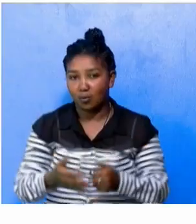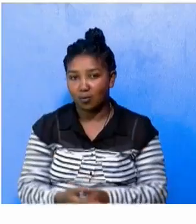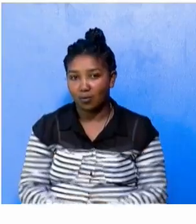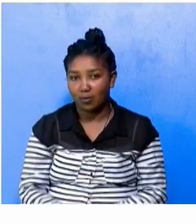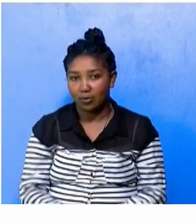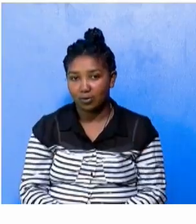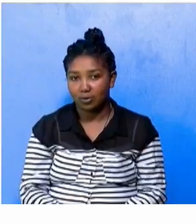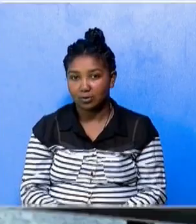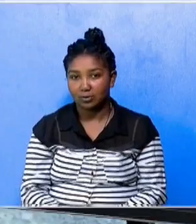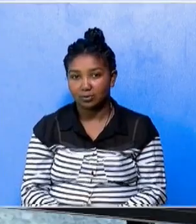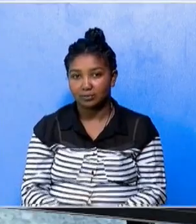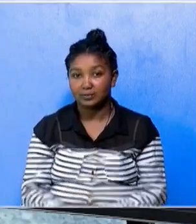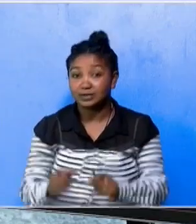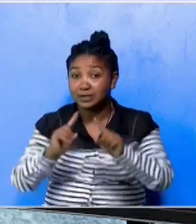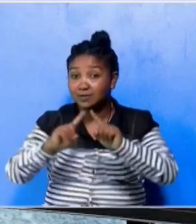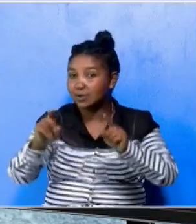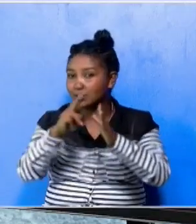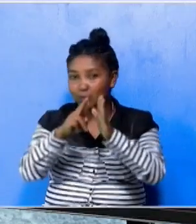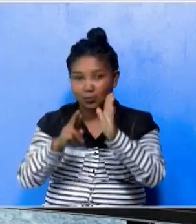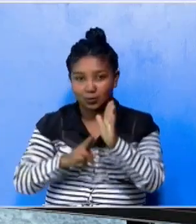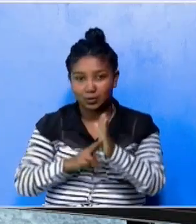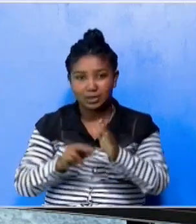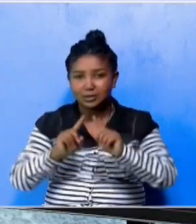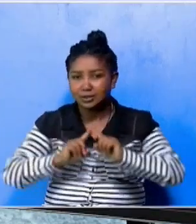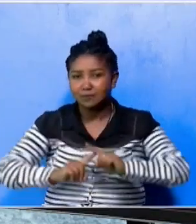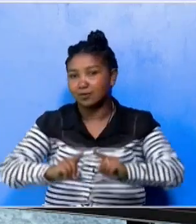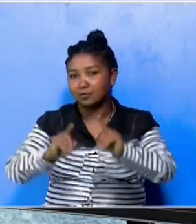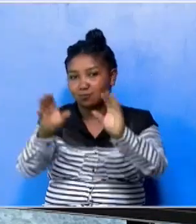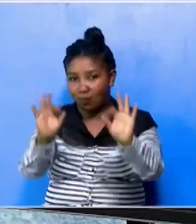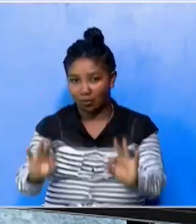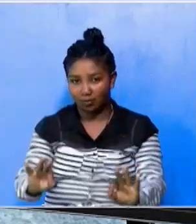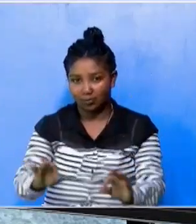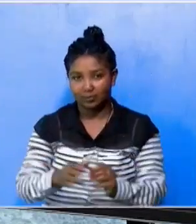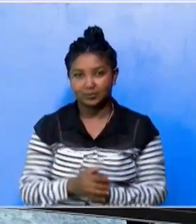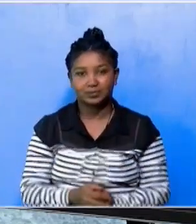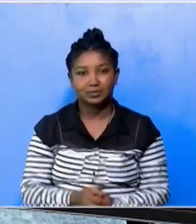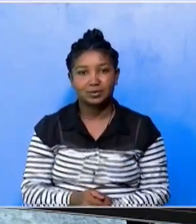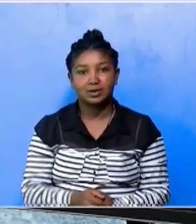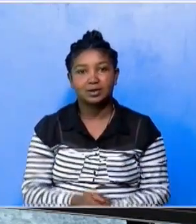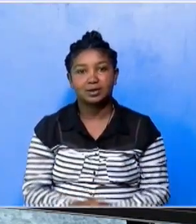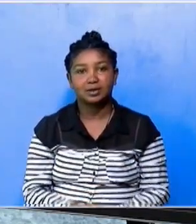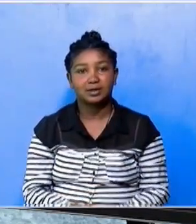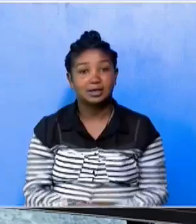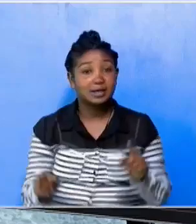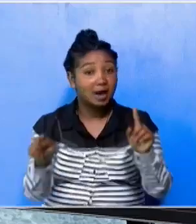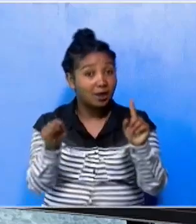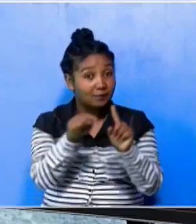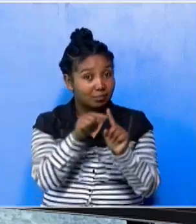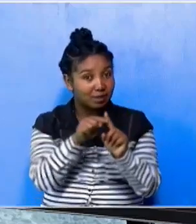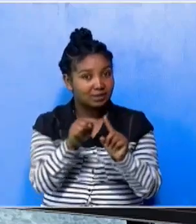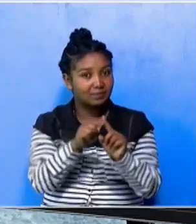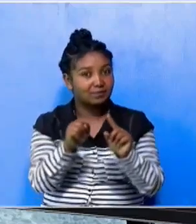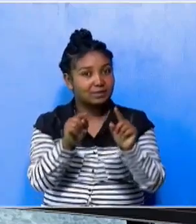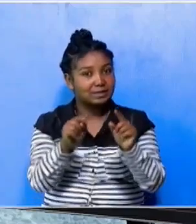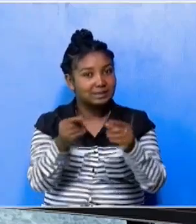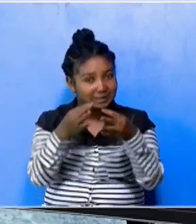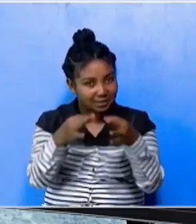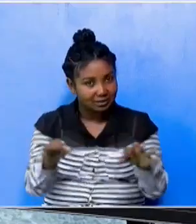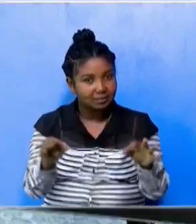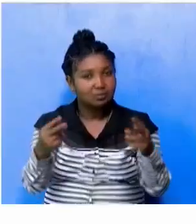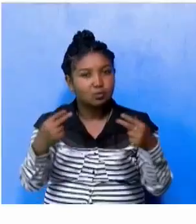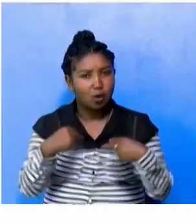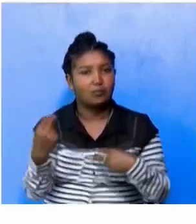they have different rule, different form, okay? In affirmative form, we